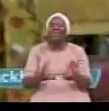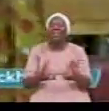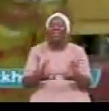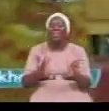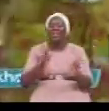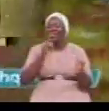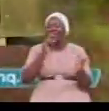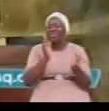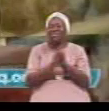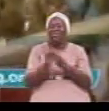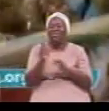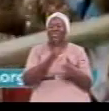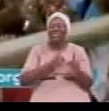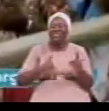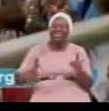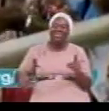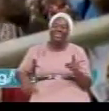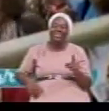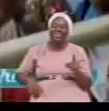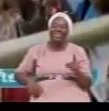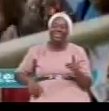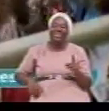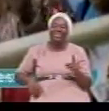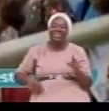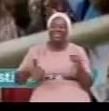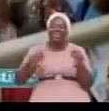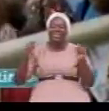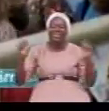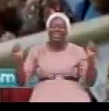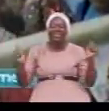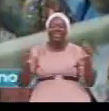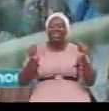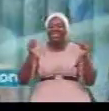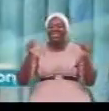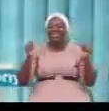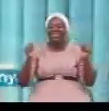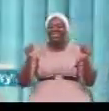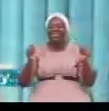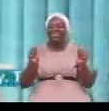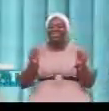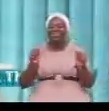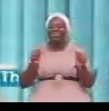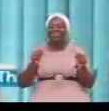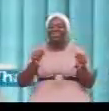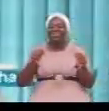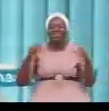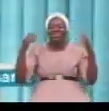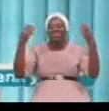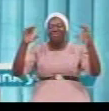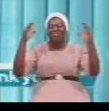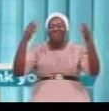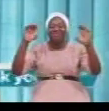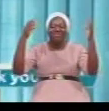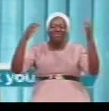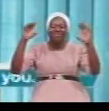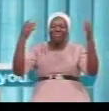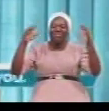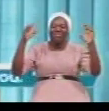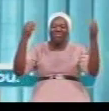Put your hands together for the Lord. That's not enough. Jam those hands together for the